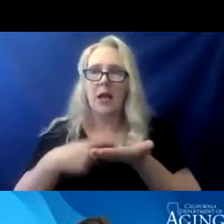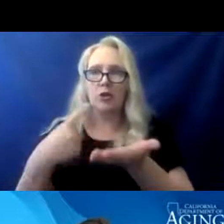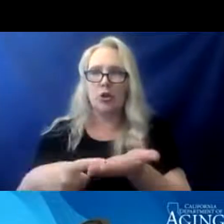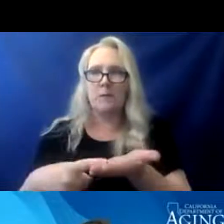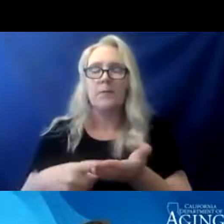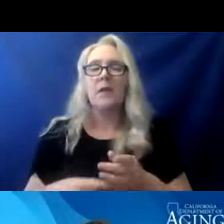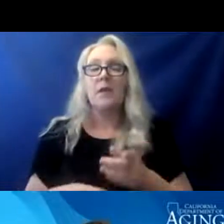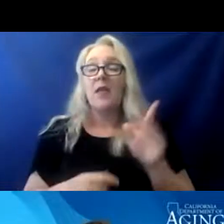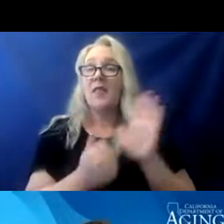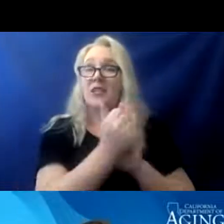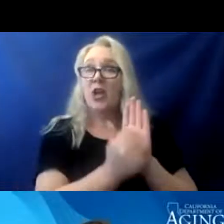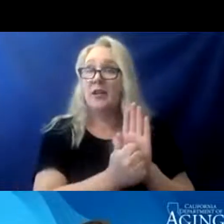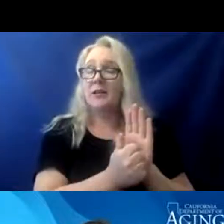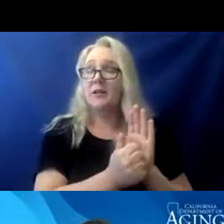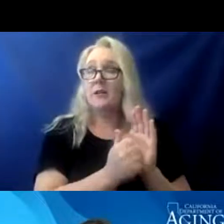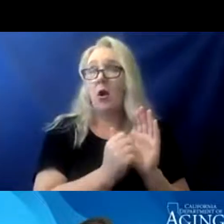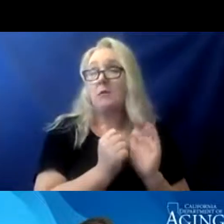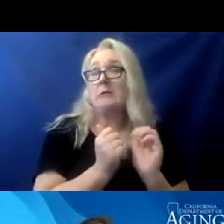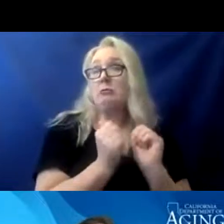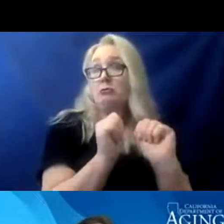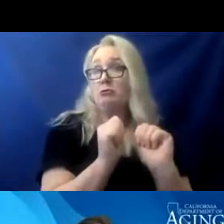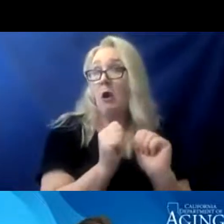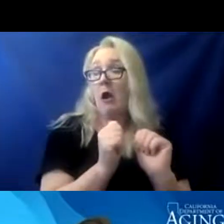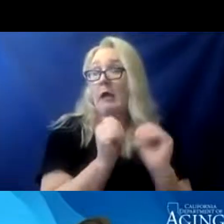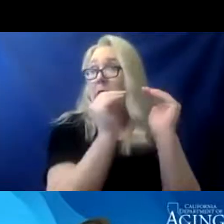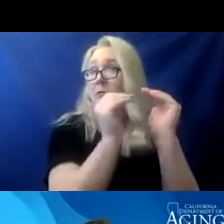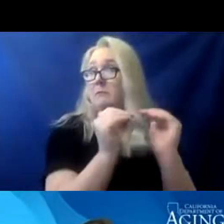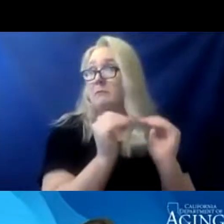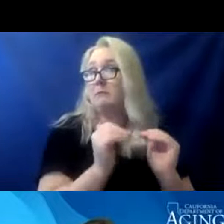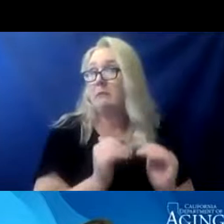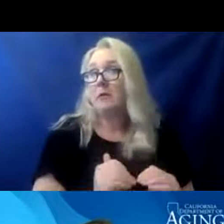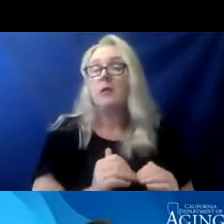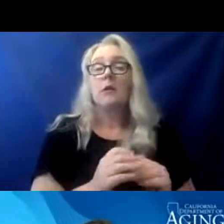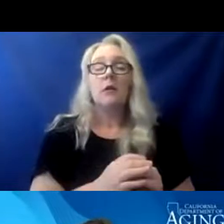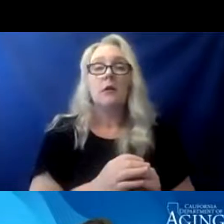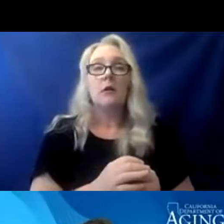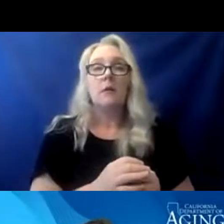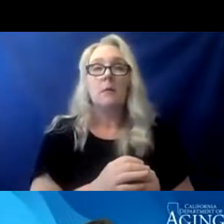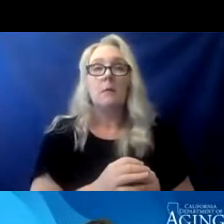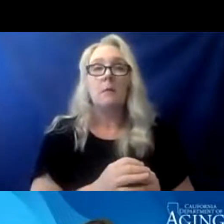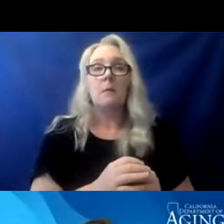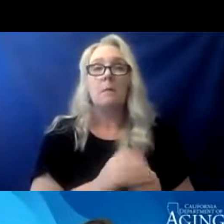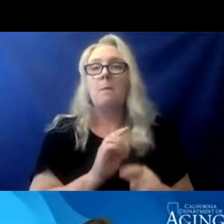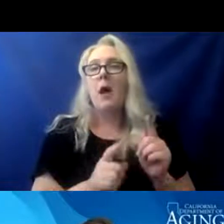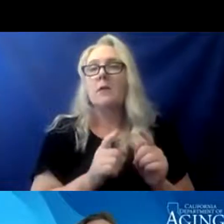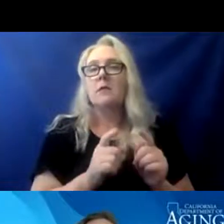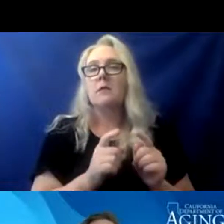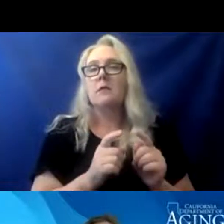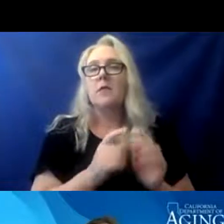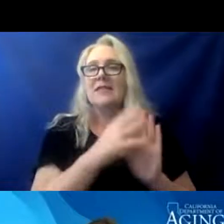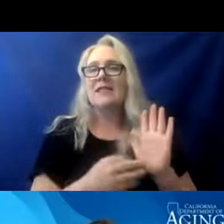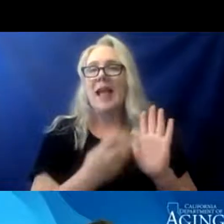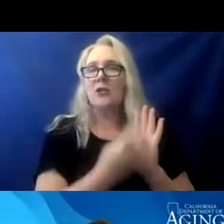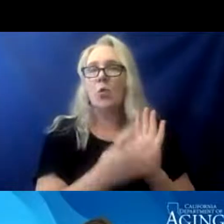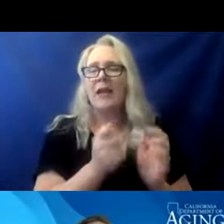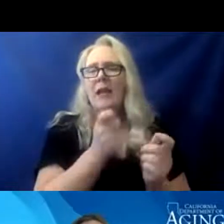times. My commitment will be that we will get to all of these things on the agenda, but we can stretch and shrink as the discussion takes us. So what